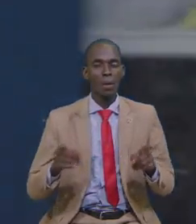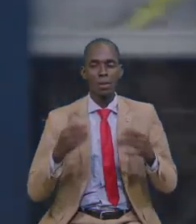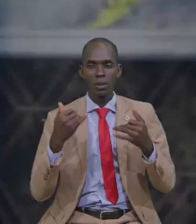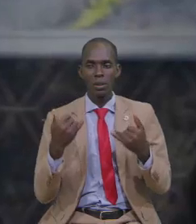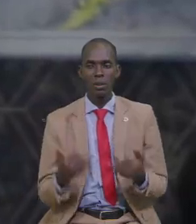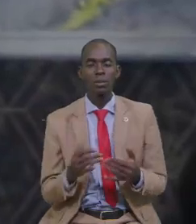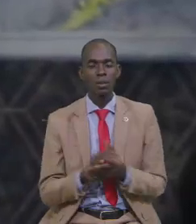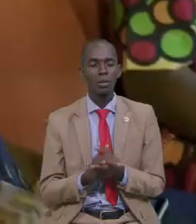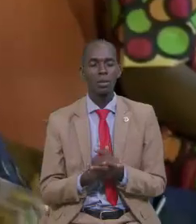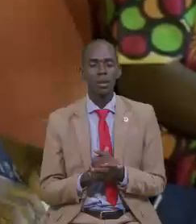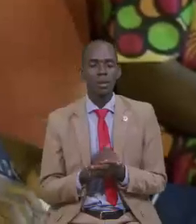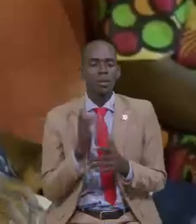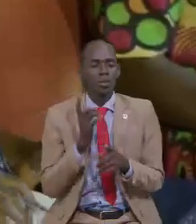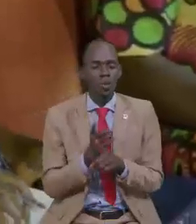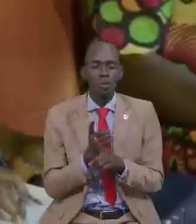has delivered you.